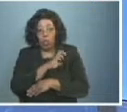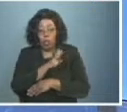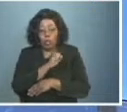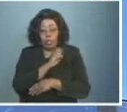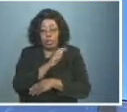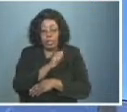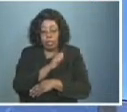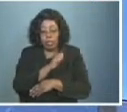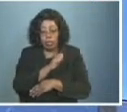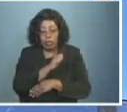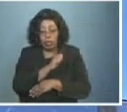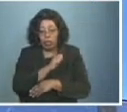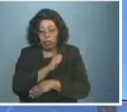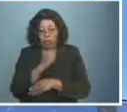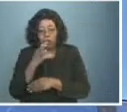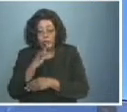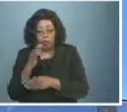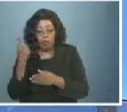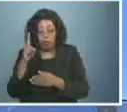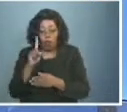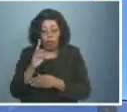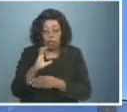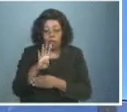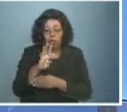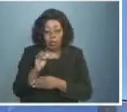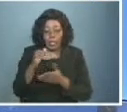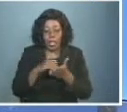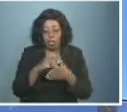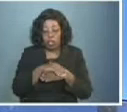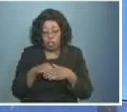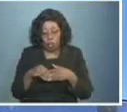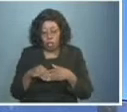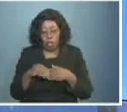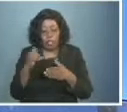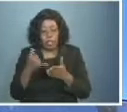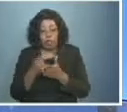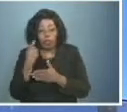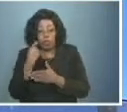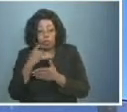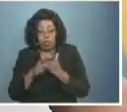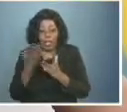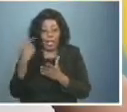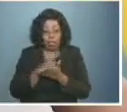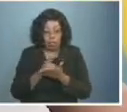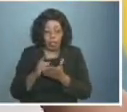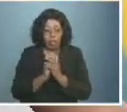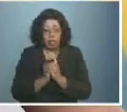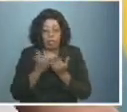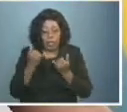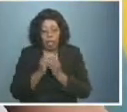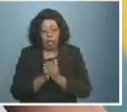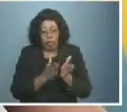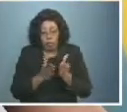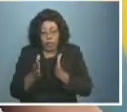some $120,000. Pinder confirms the trial was supposed to have started last week. In preparation for the trial